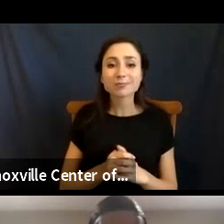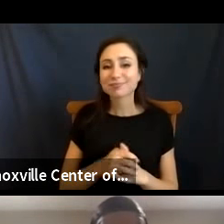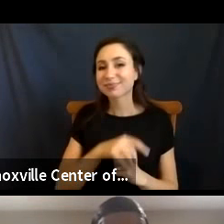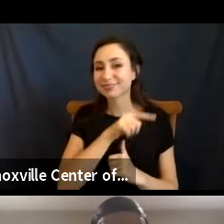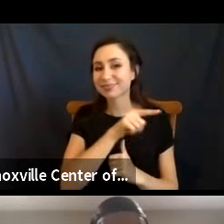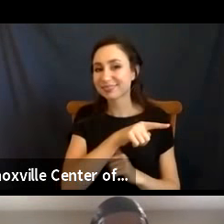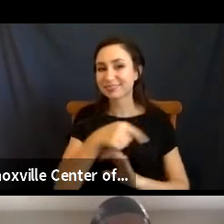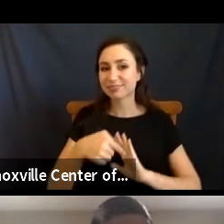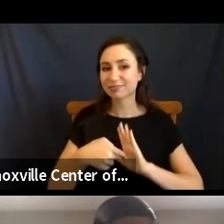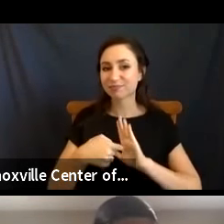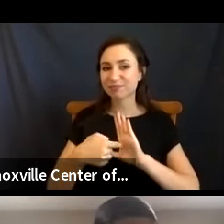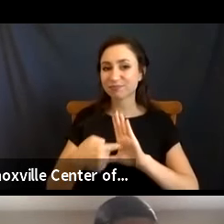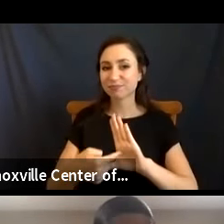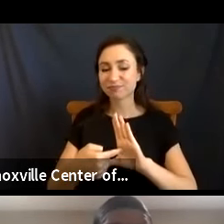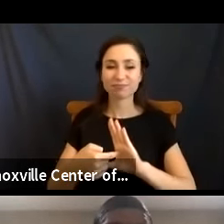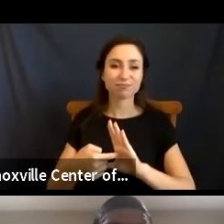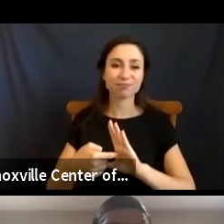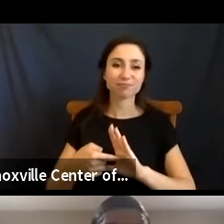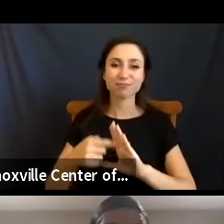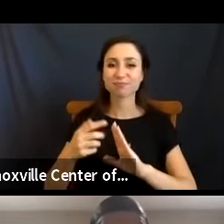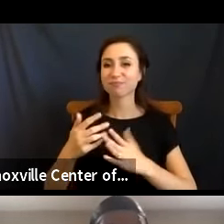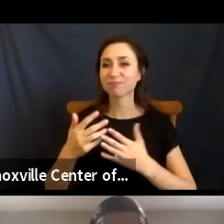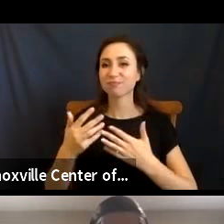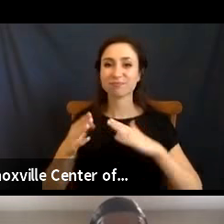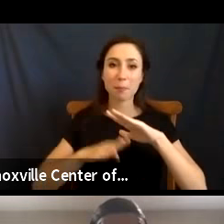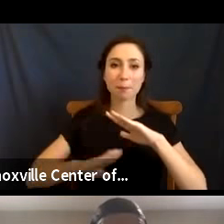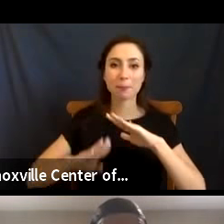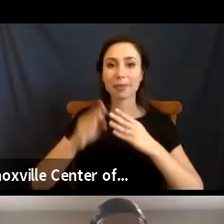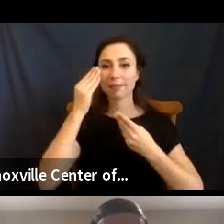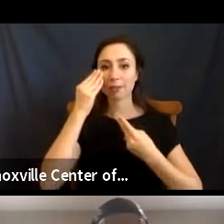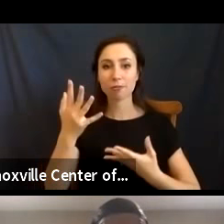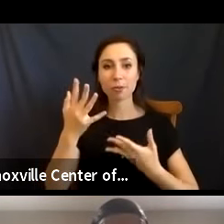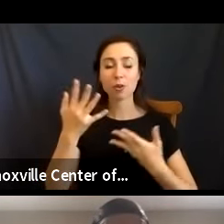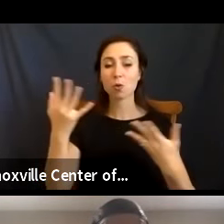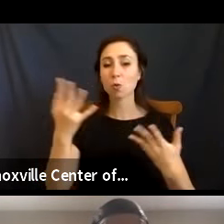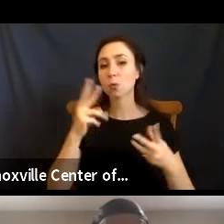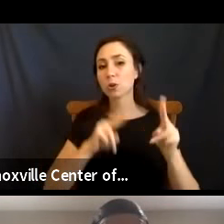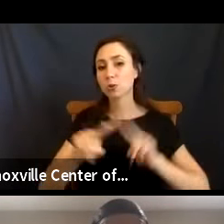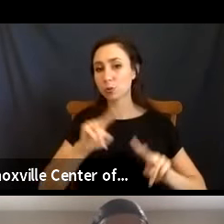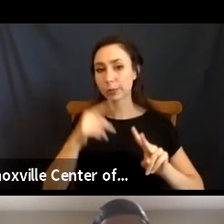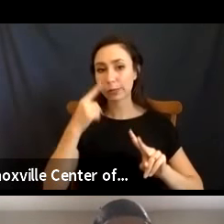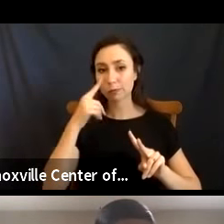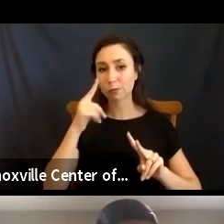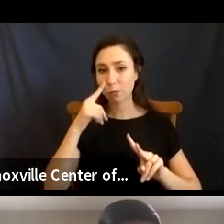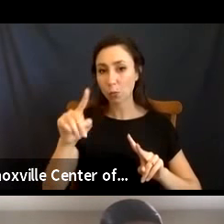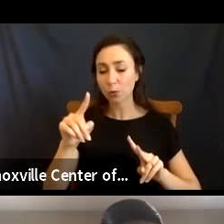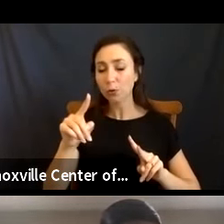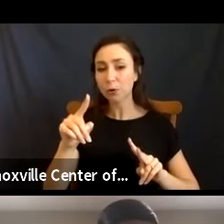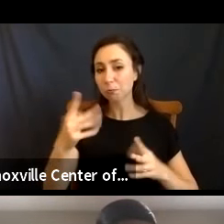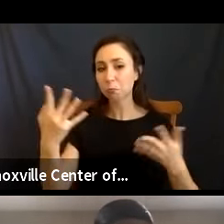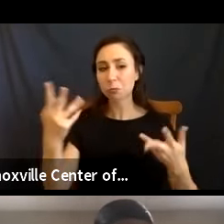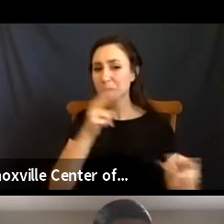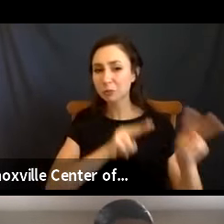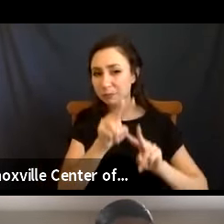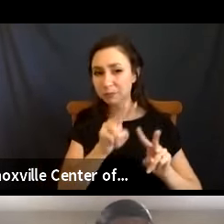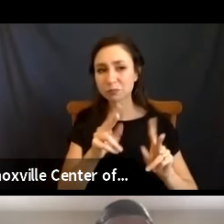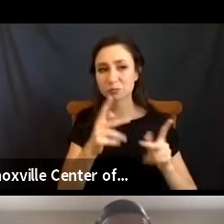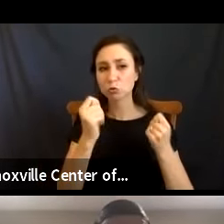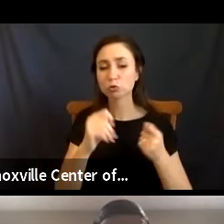least some basis of information for what do you look for to start relaxing restrictions